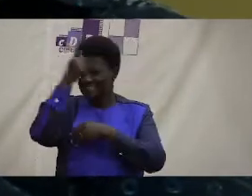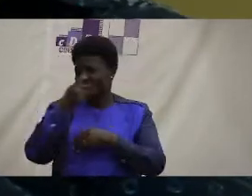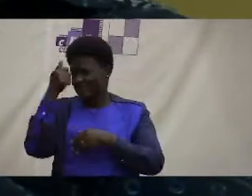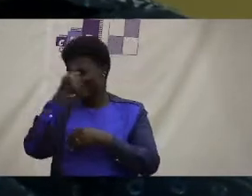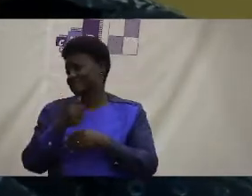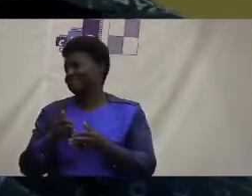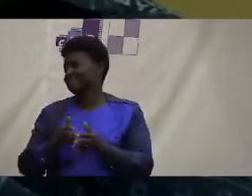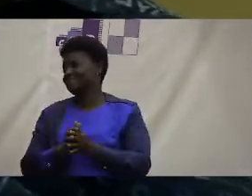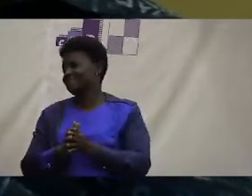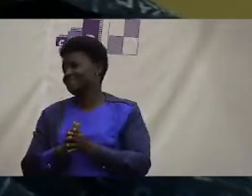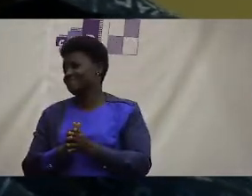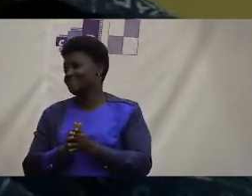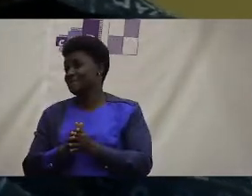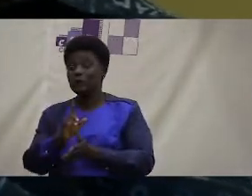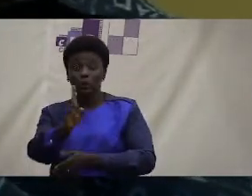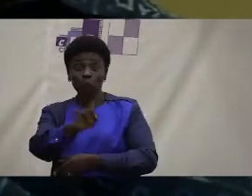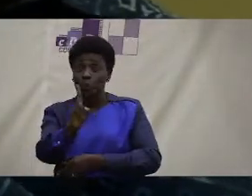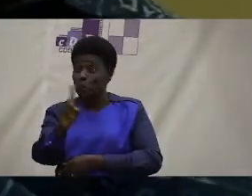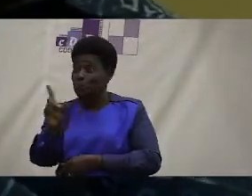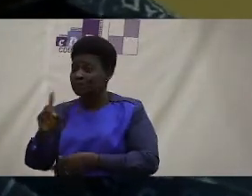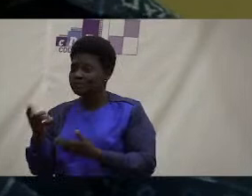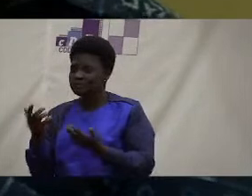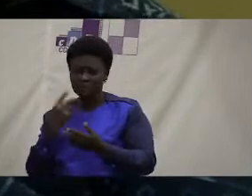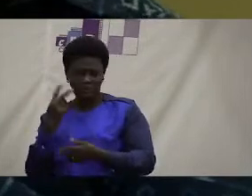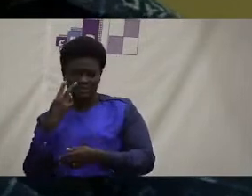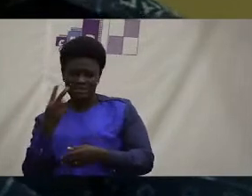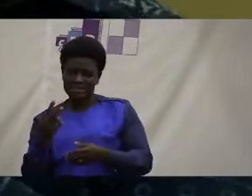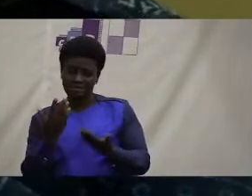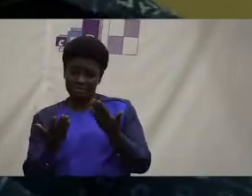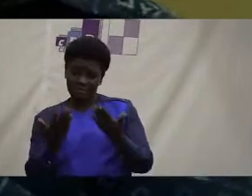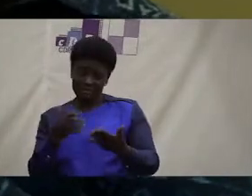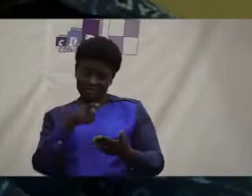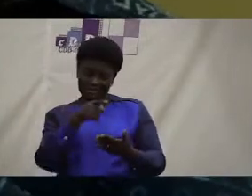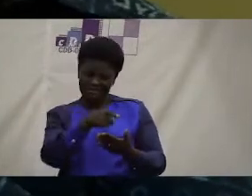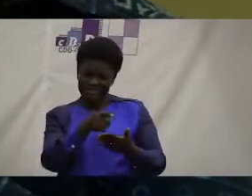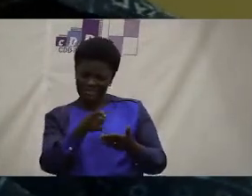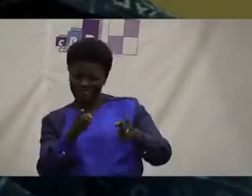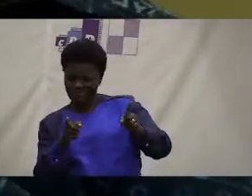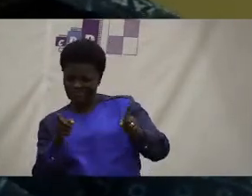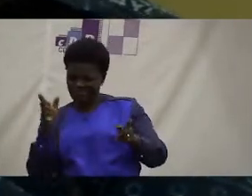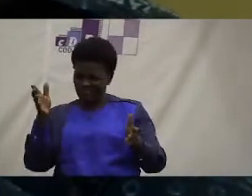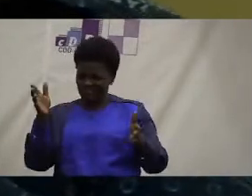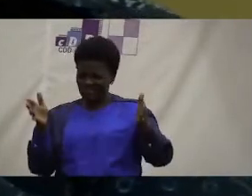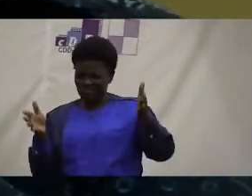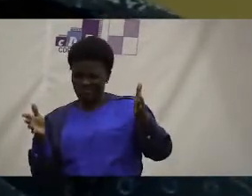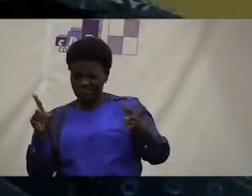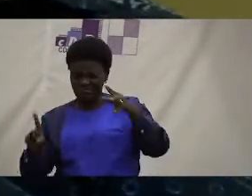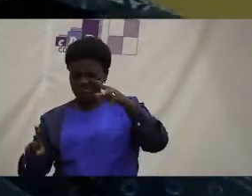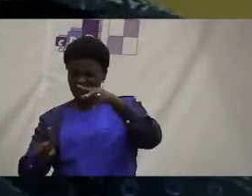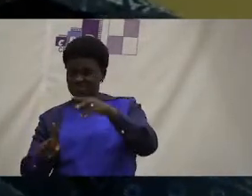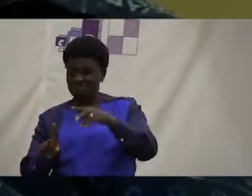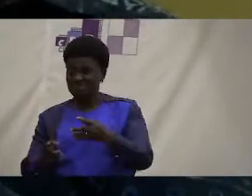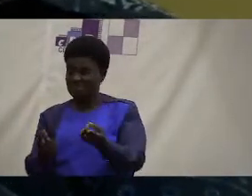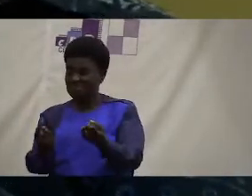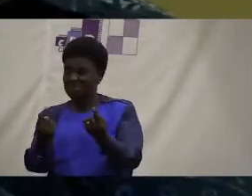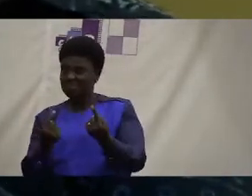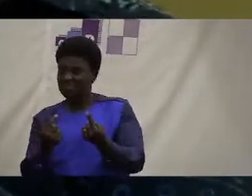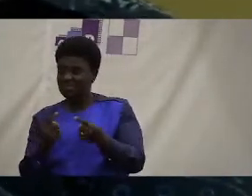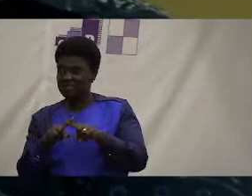continent? Where do you see that maybe that balance is emerging? If you can